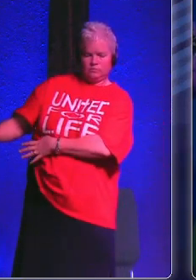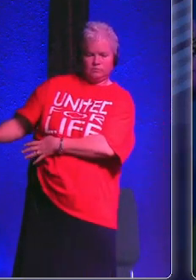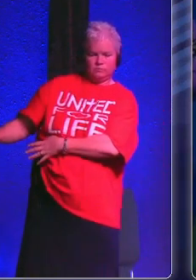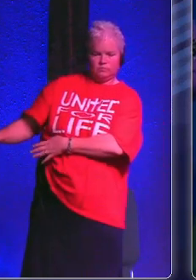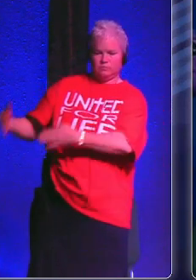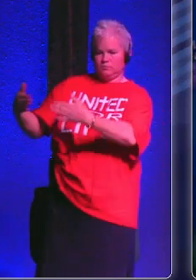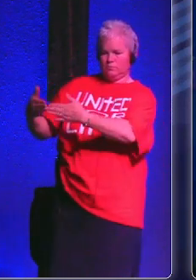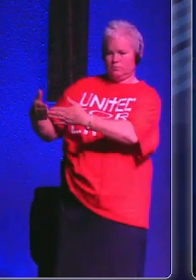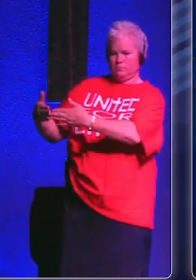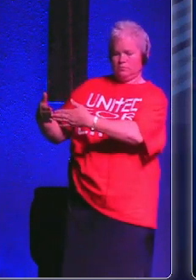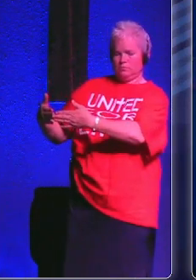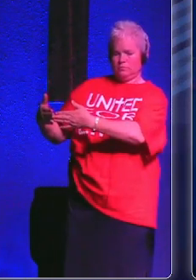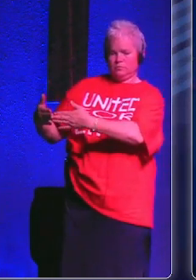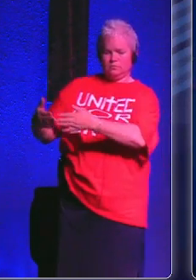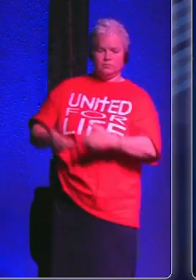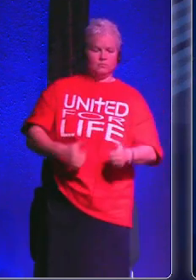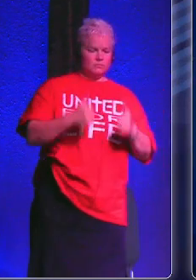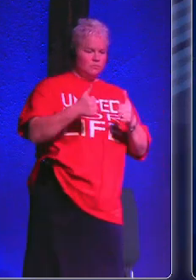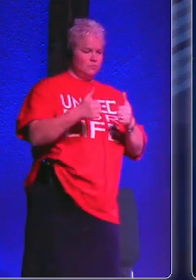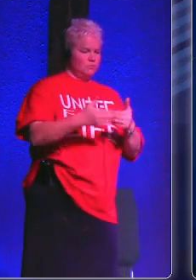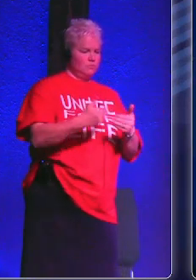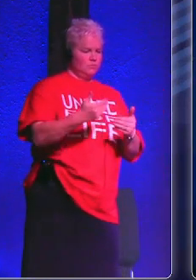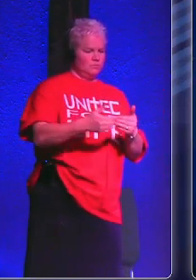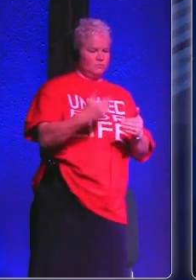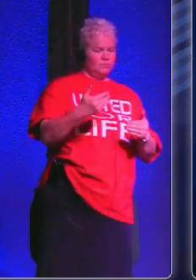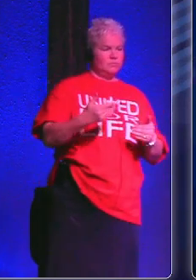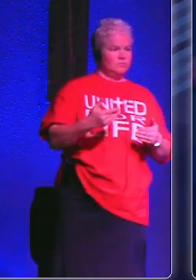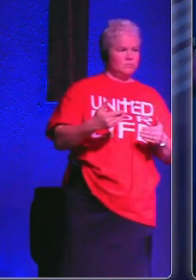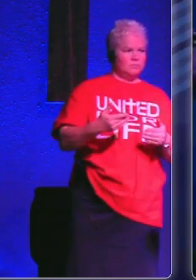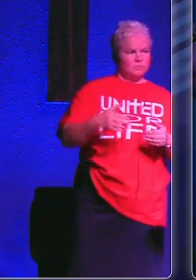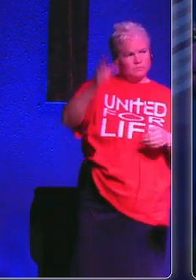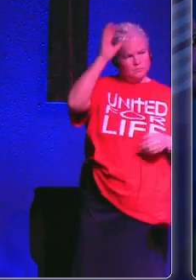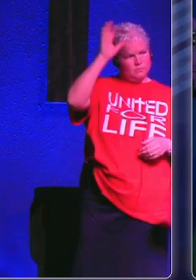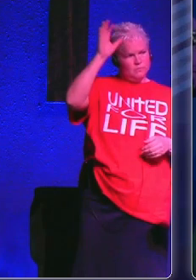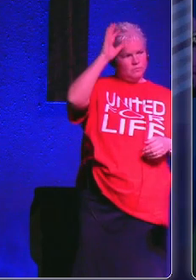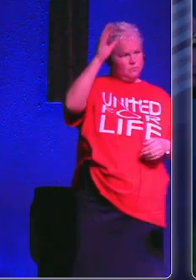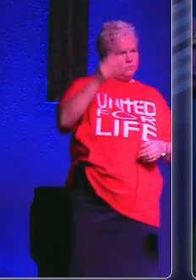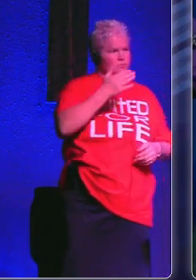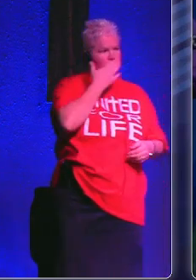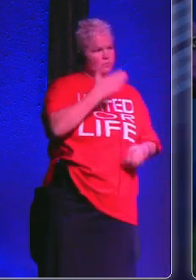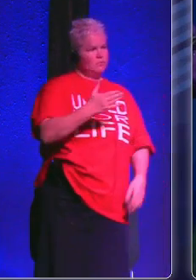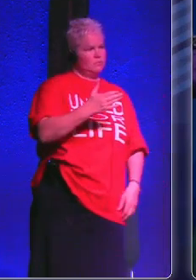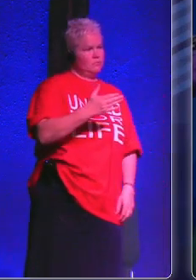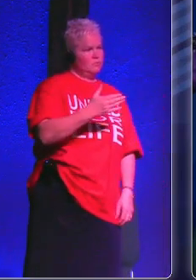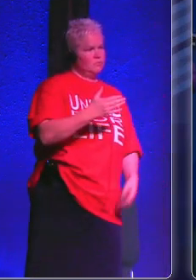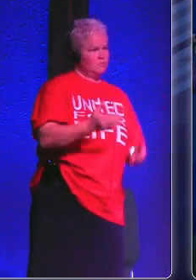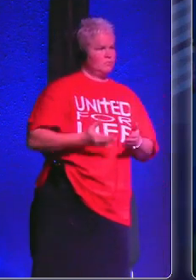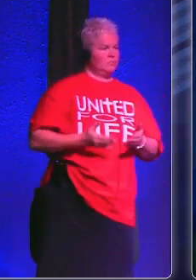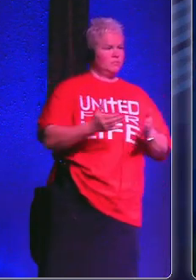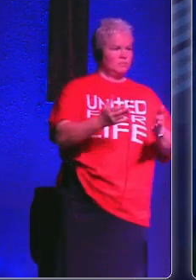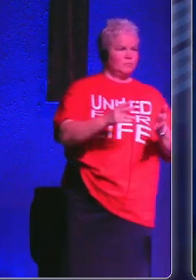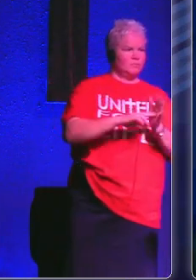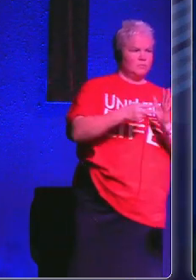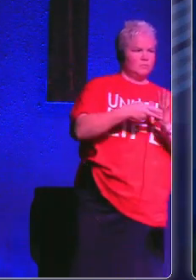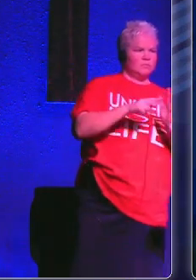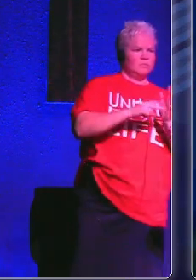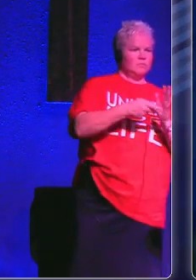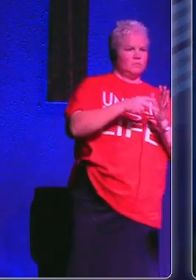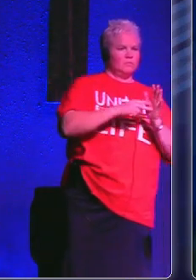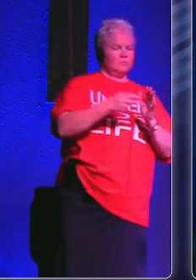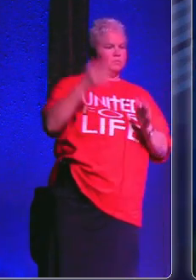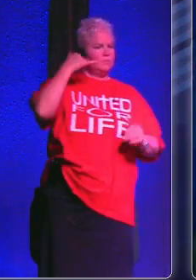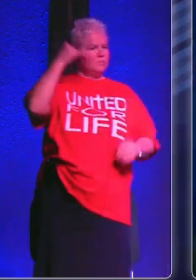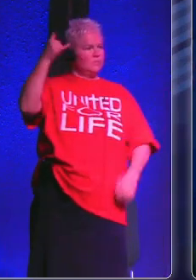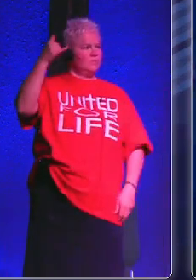corner of a life of ease. Father, we thank You that You have given us purpose. You have given